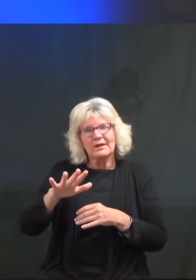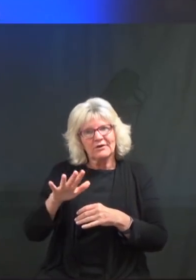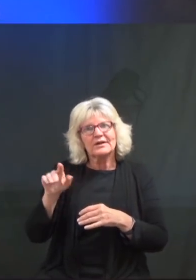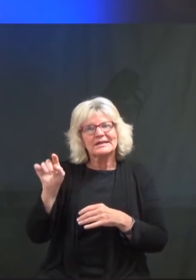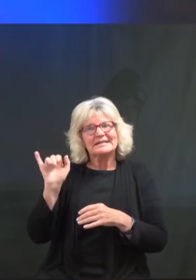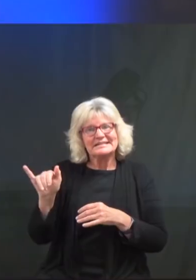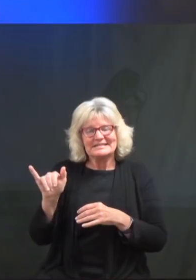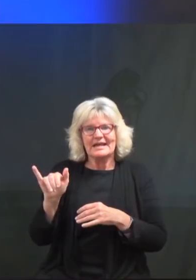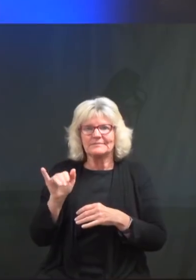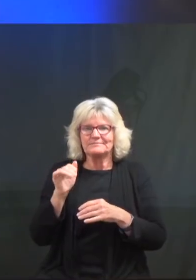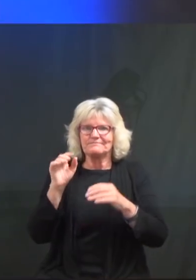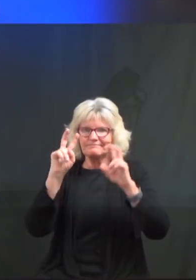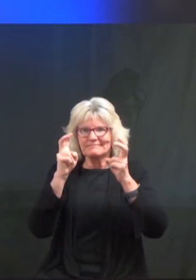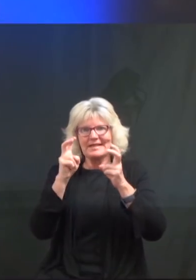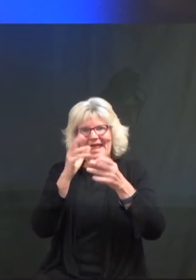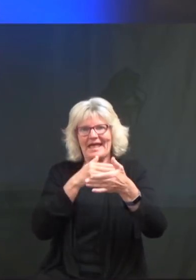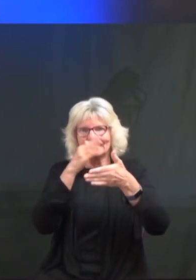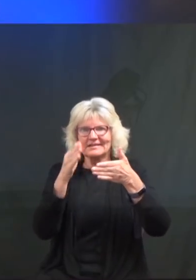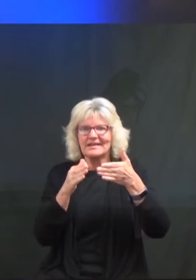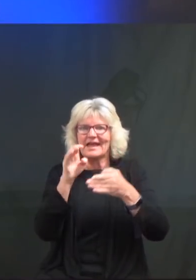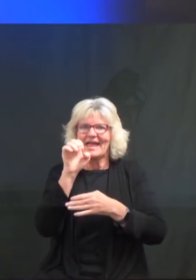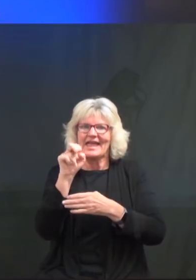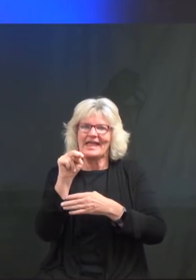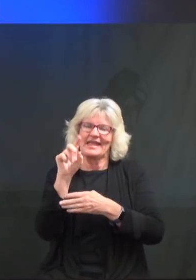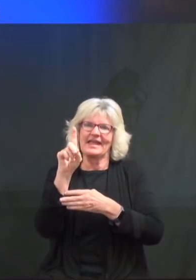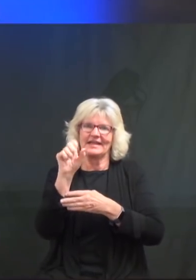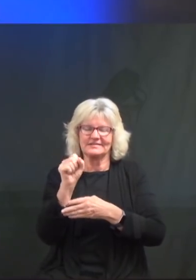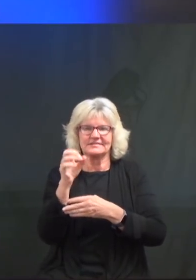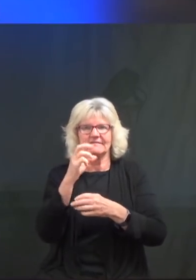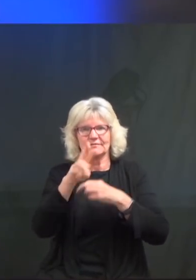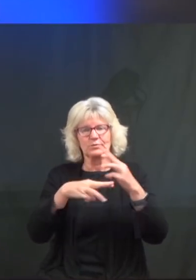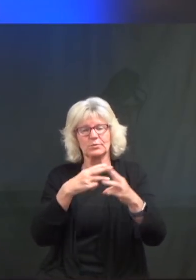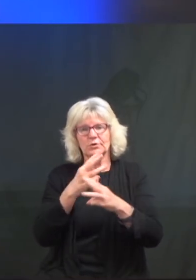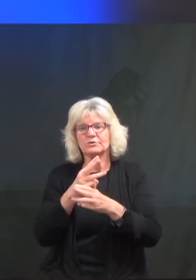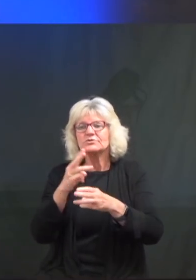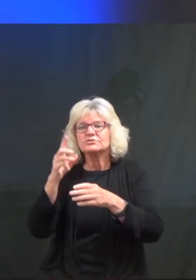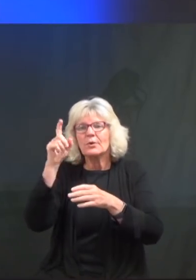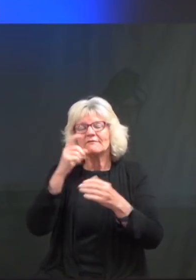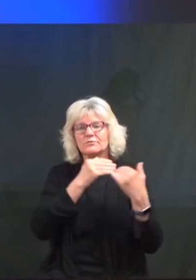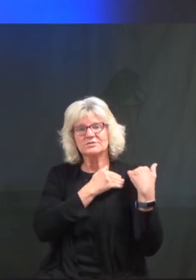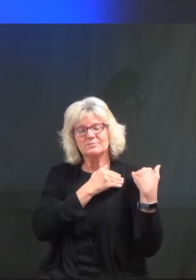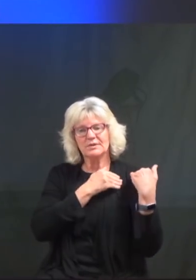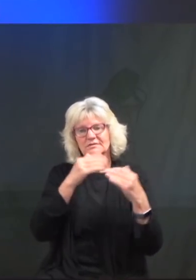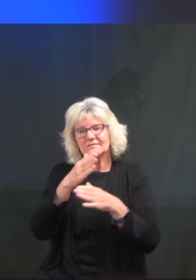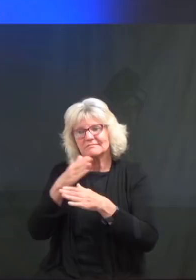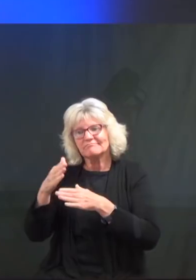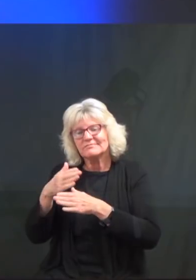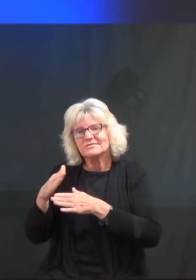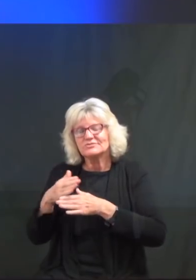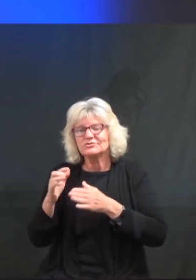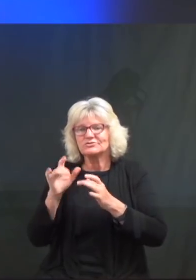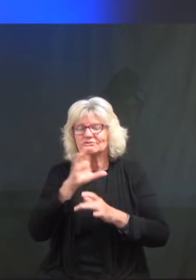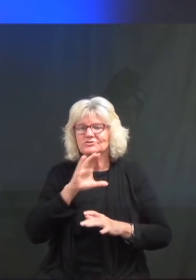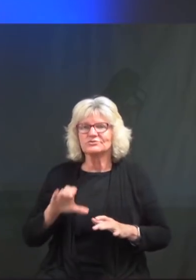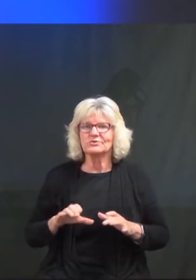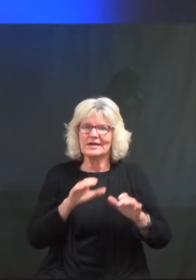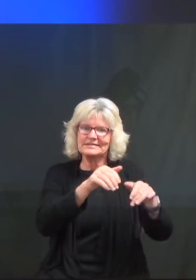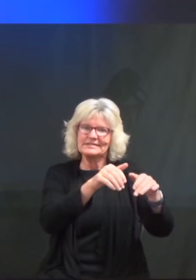have the opportunity to share this great message, Jesus Christ, his death, burial, resurrection, the forgiveness of